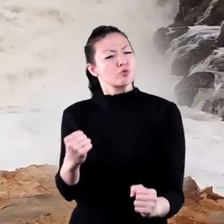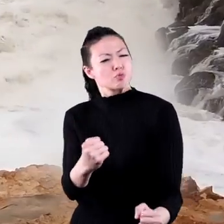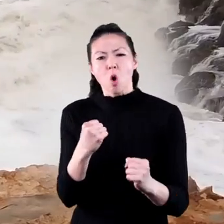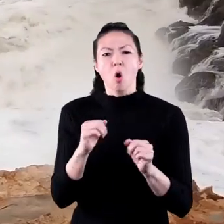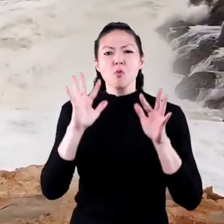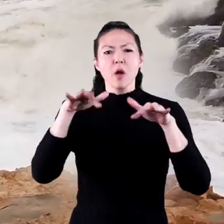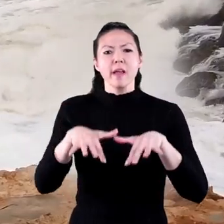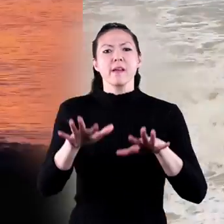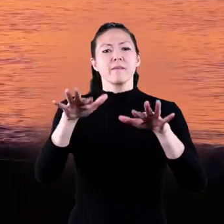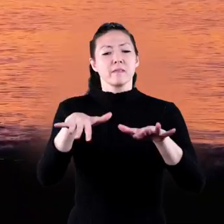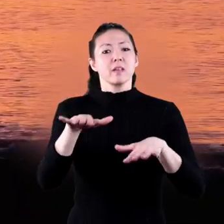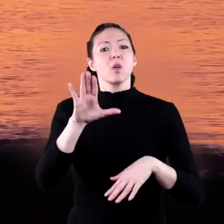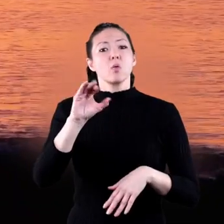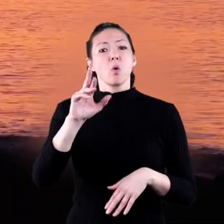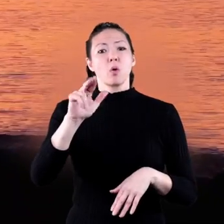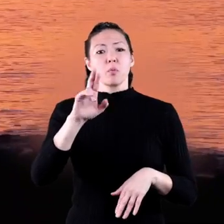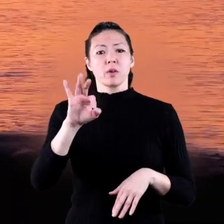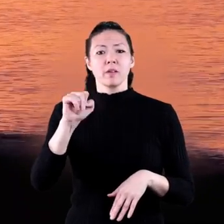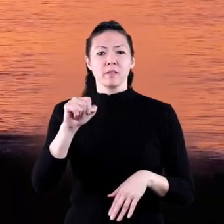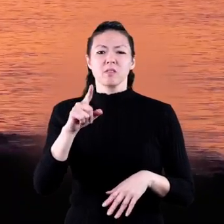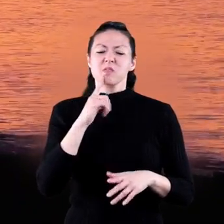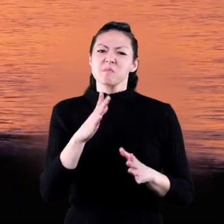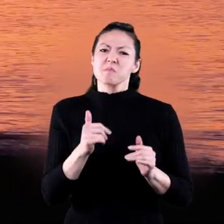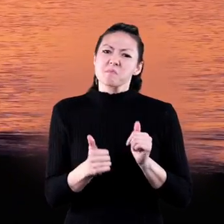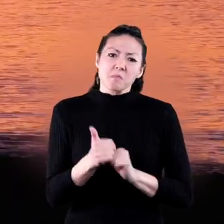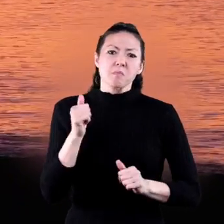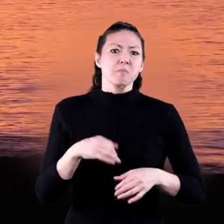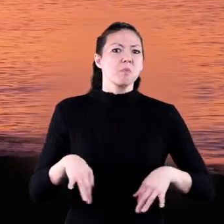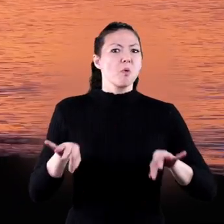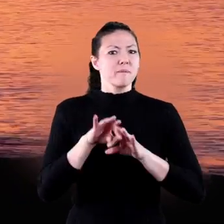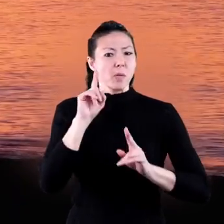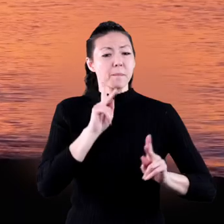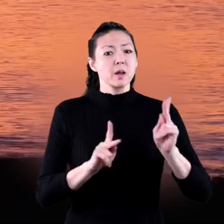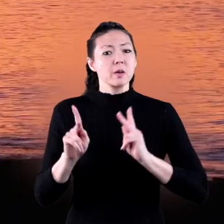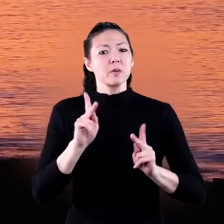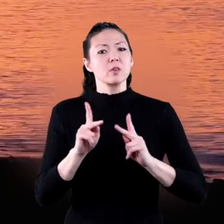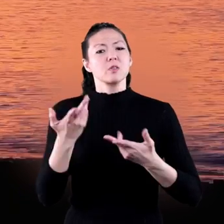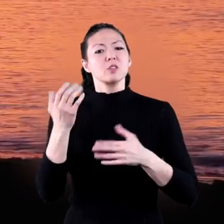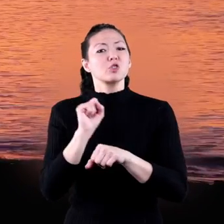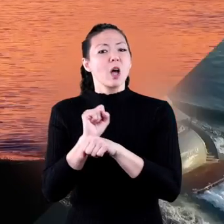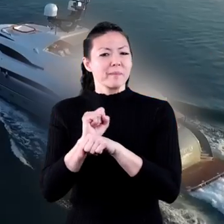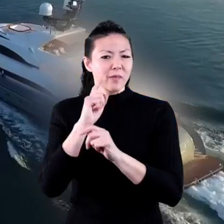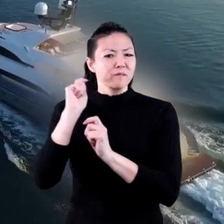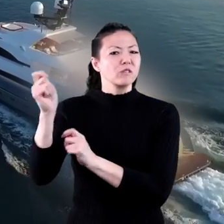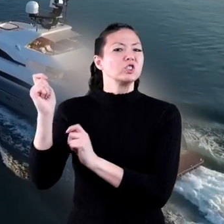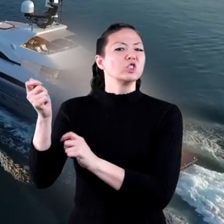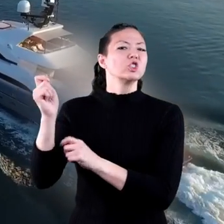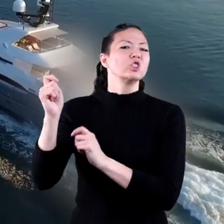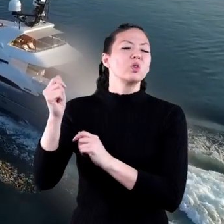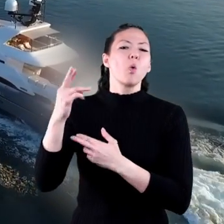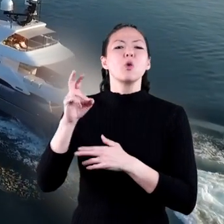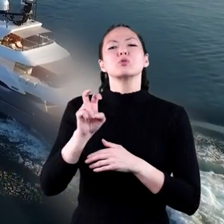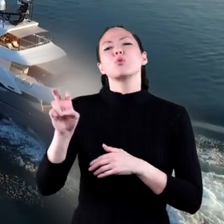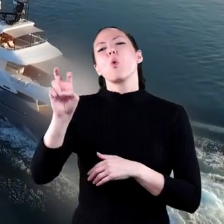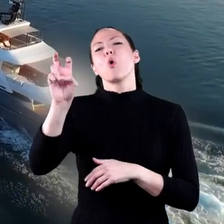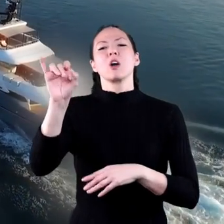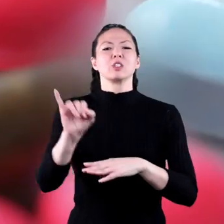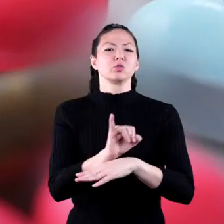strong waves. Coral reefs are also important to people who have jobs as fishermen or to the tourist